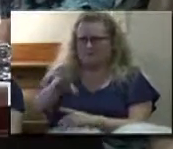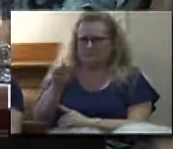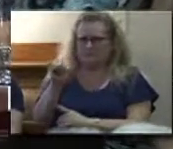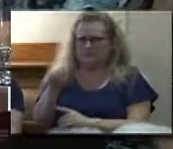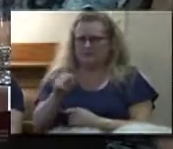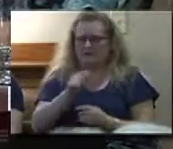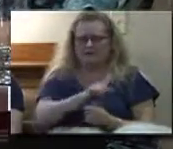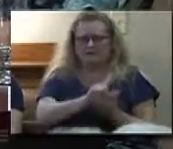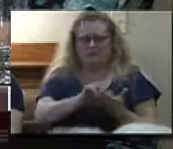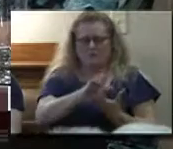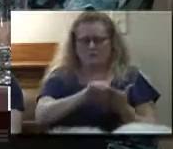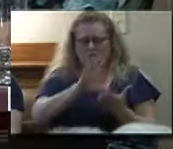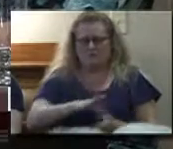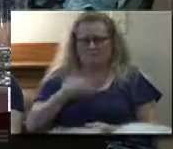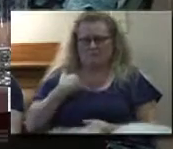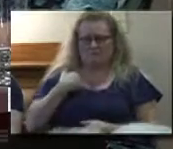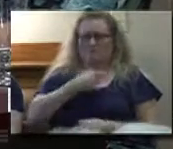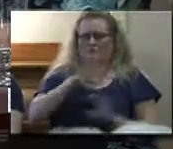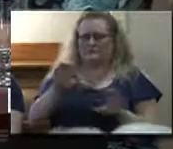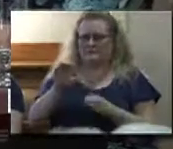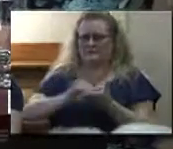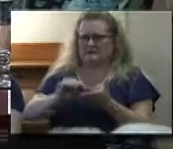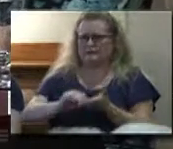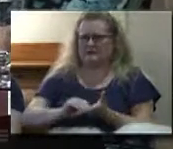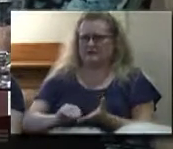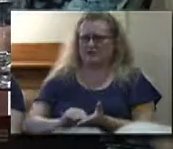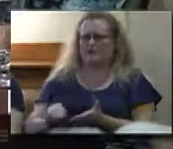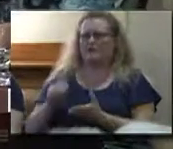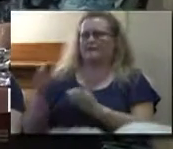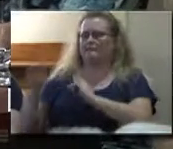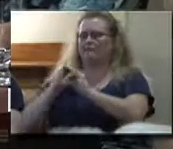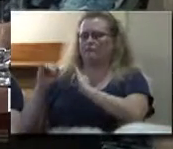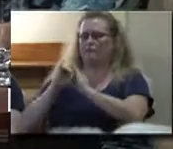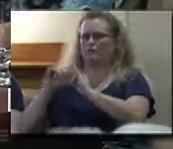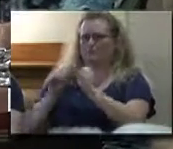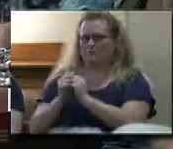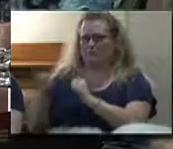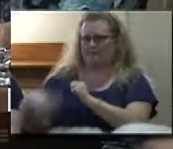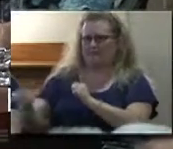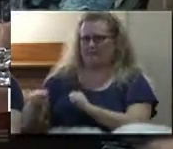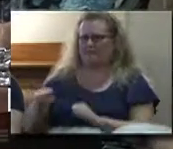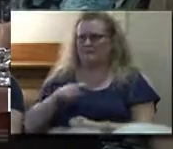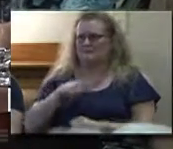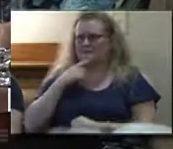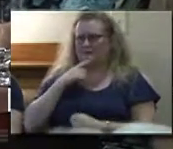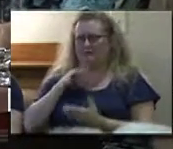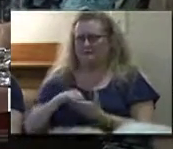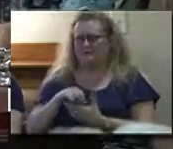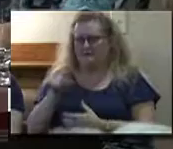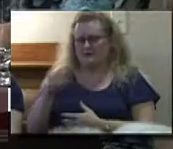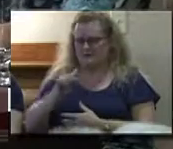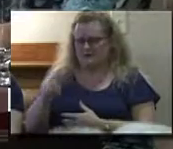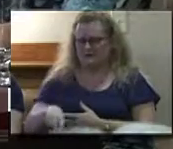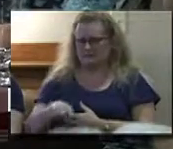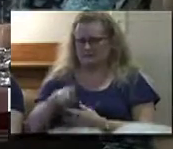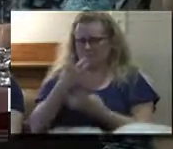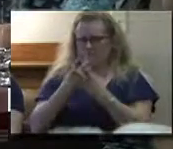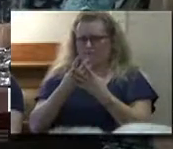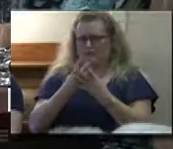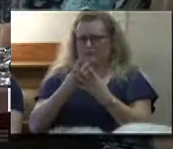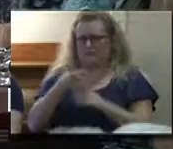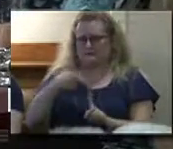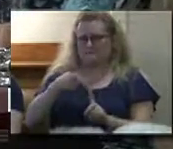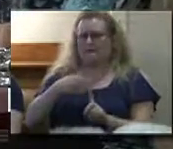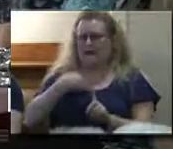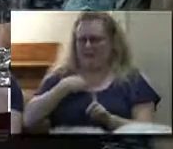did a dissertation on interviewing them. And she found that there's Texas prison signs mm-hmm. that they